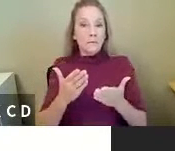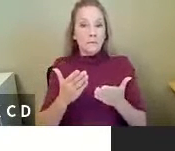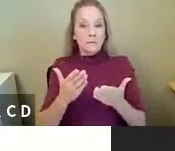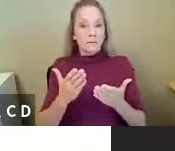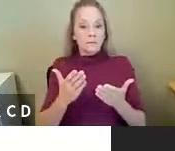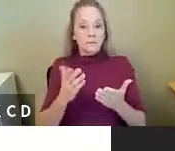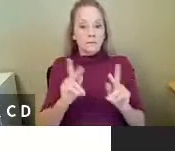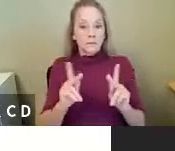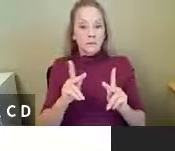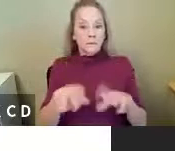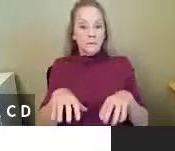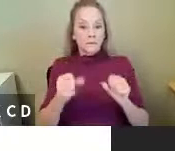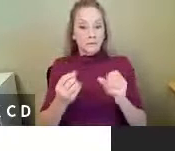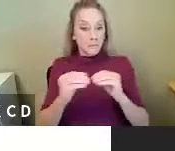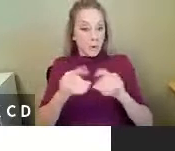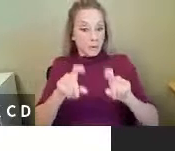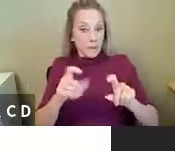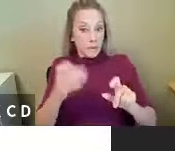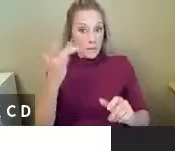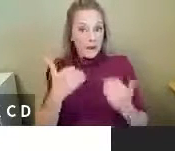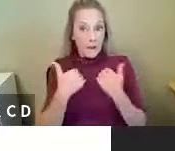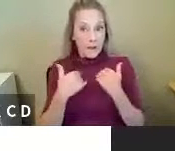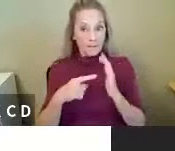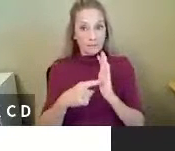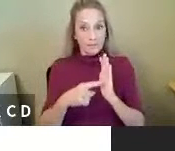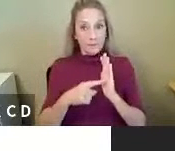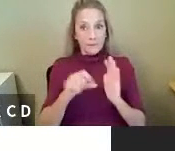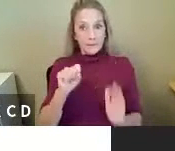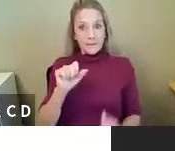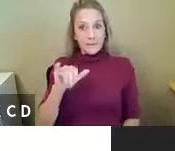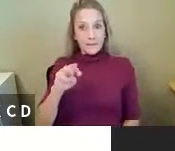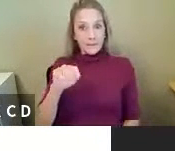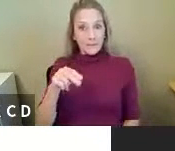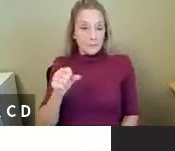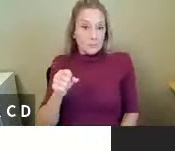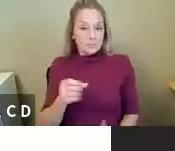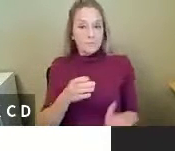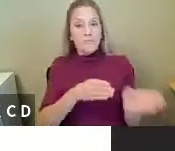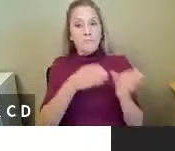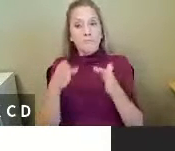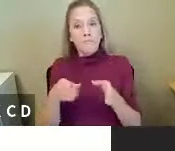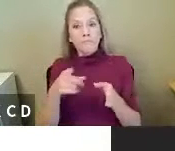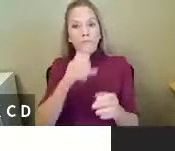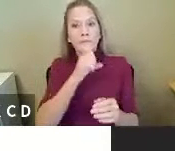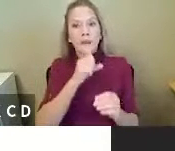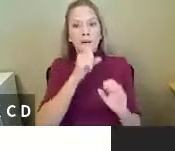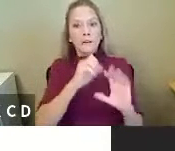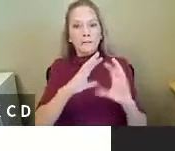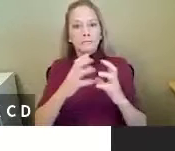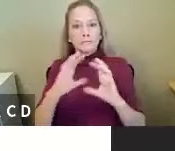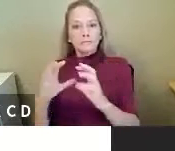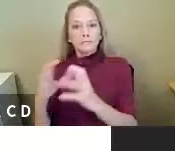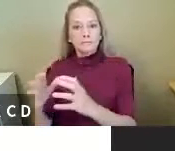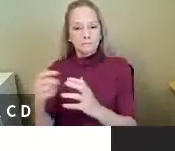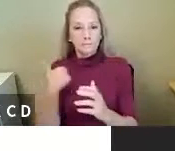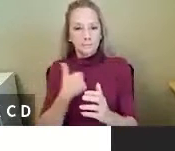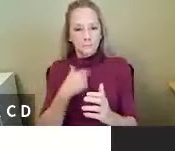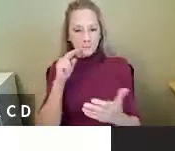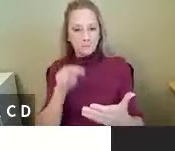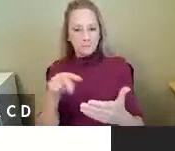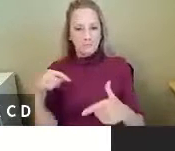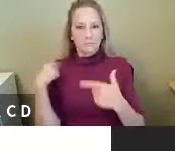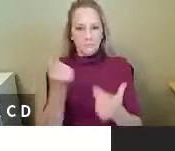driven some of this. Next slide, please. So this is that age breakdown that we've looked at for the last